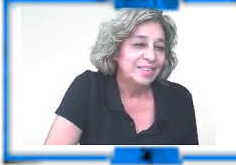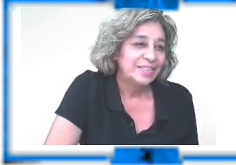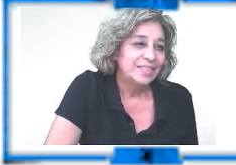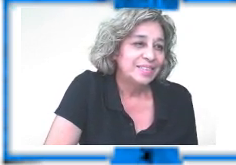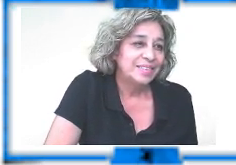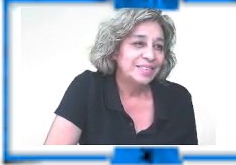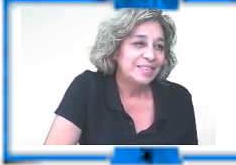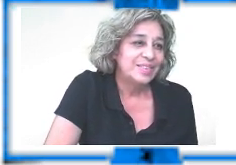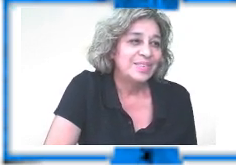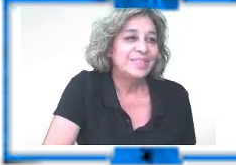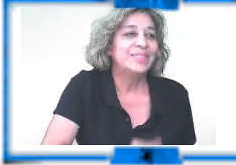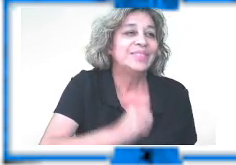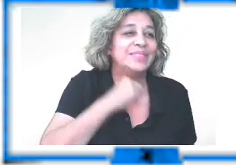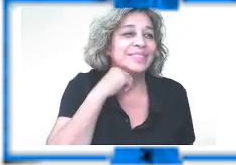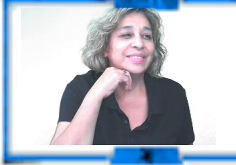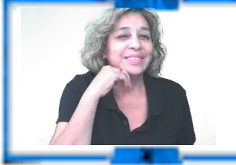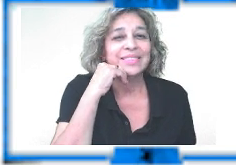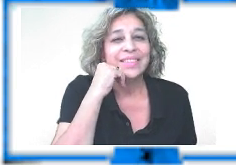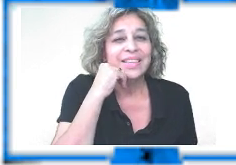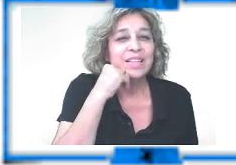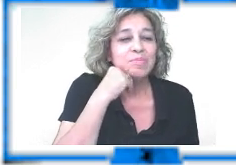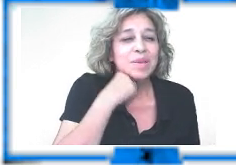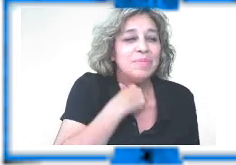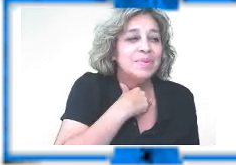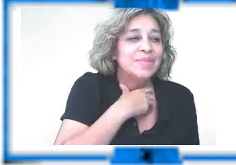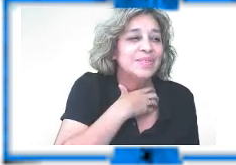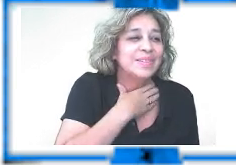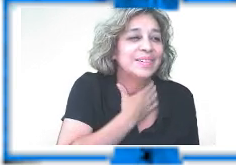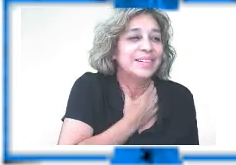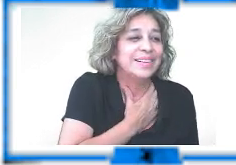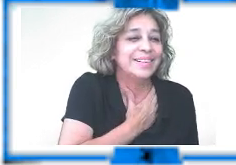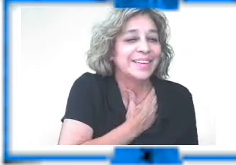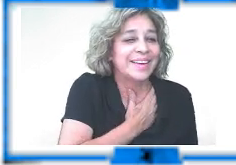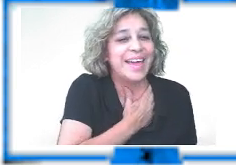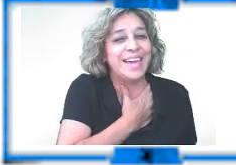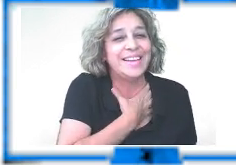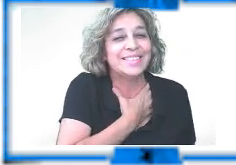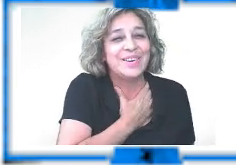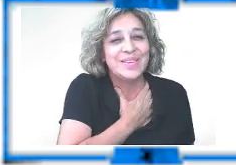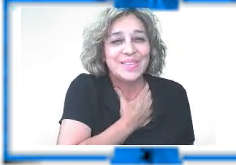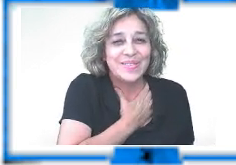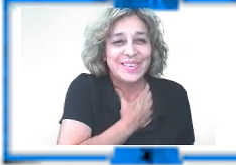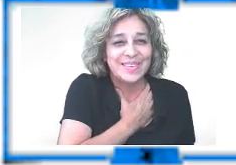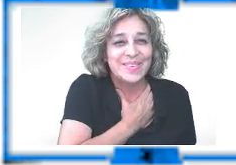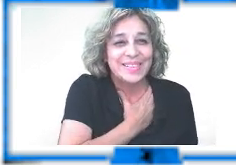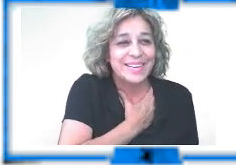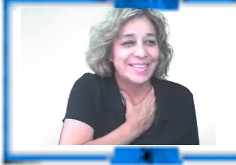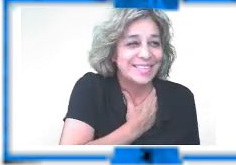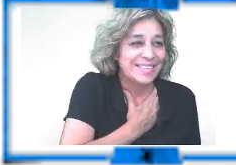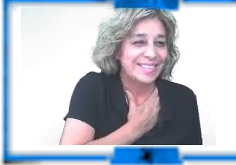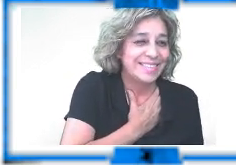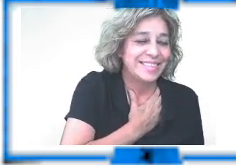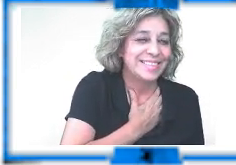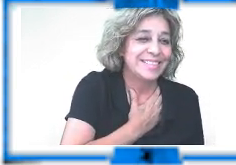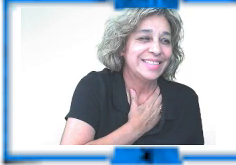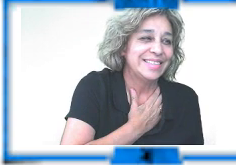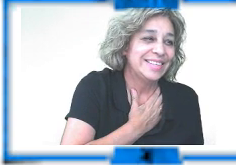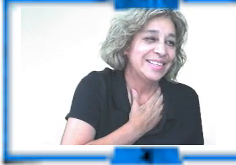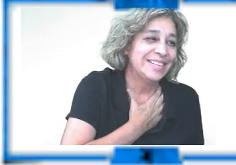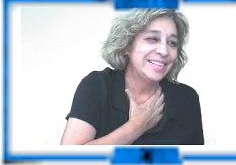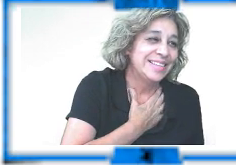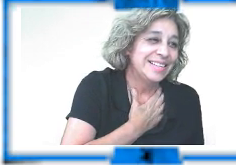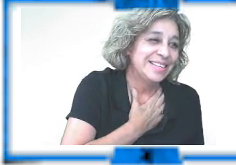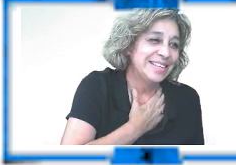Lobo Mendoza, el pueblo con nuestro presidente. Gracias, Lobo Mendoza. BBB. Okay, he's going through his own list. Gracias,